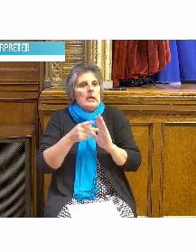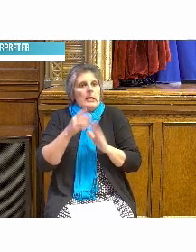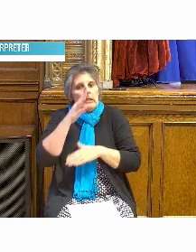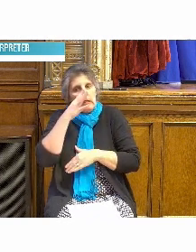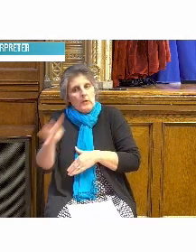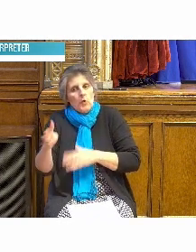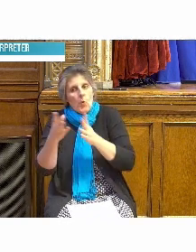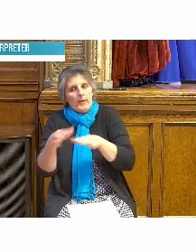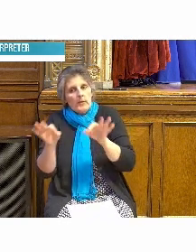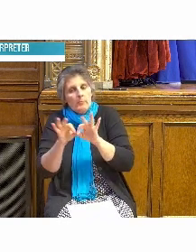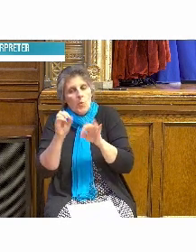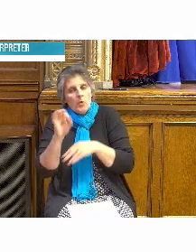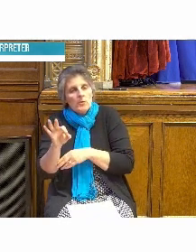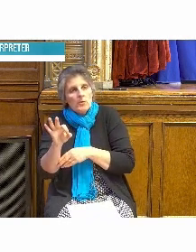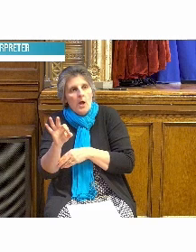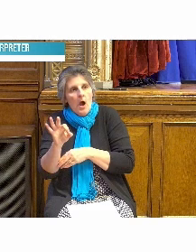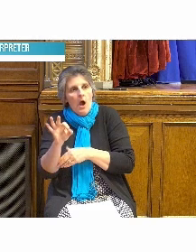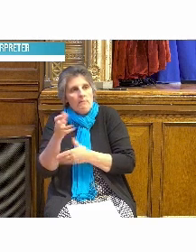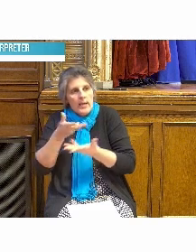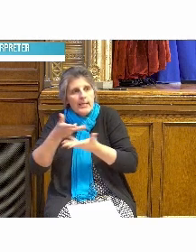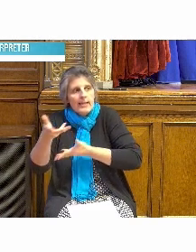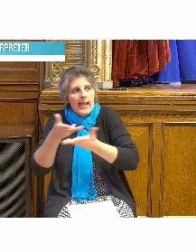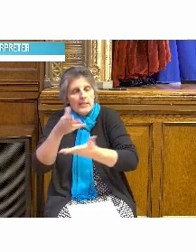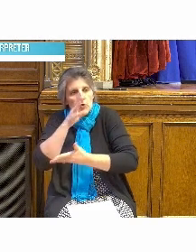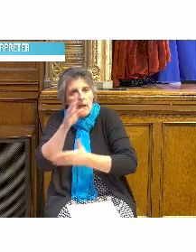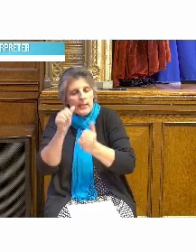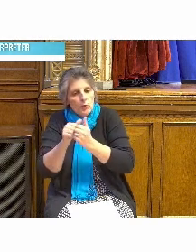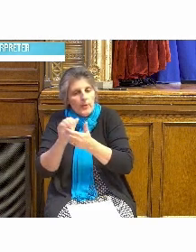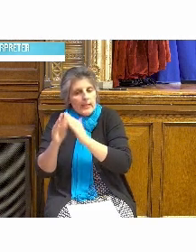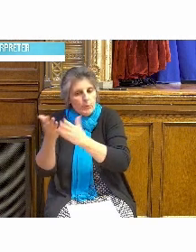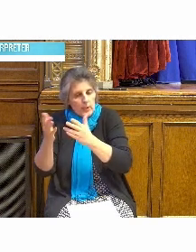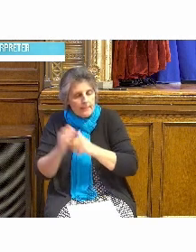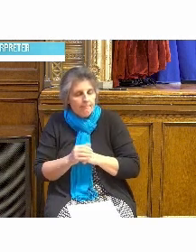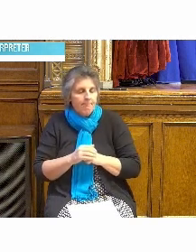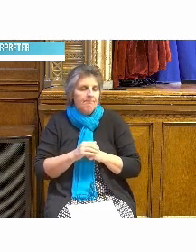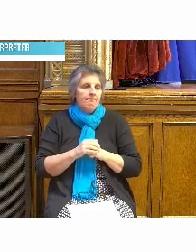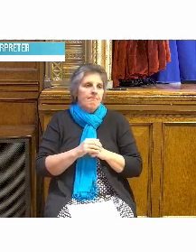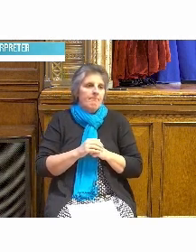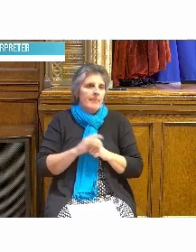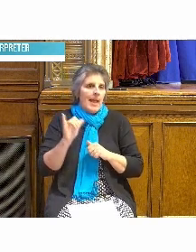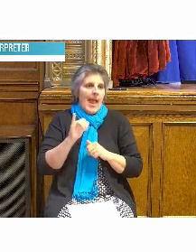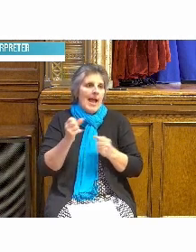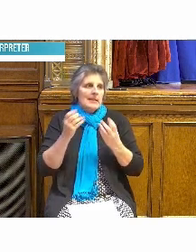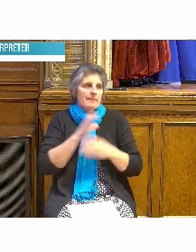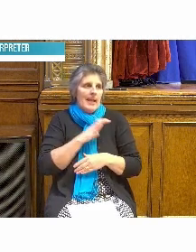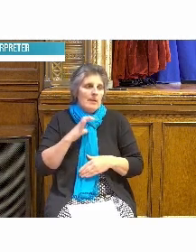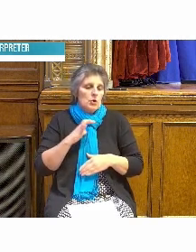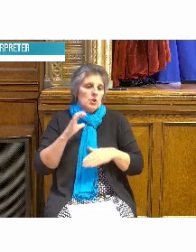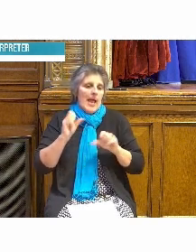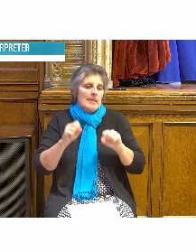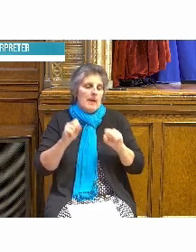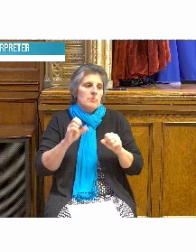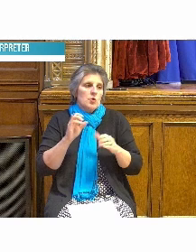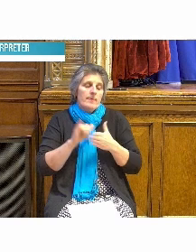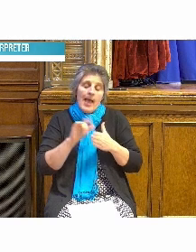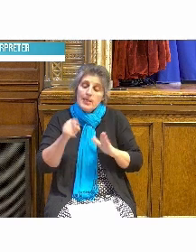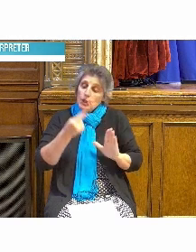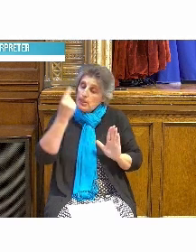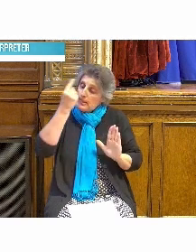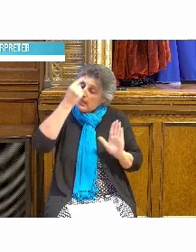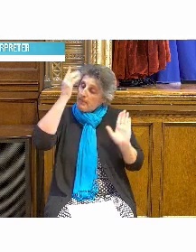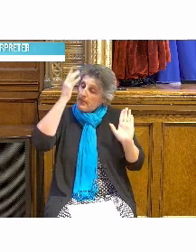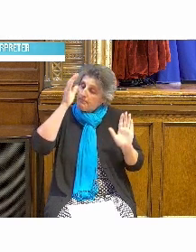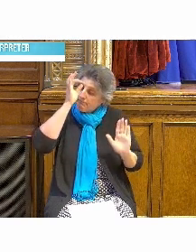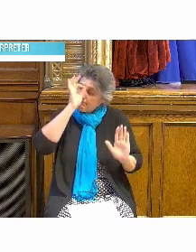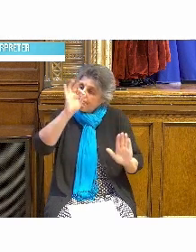importance of engaging directly with community, as many commissioners as possible. So that's just something to